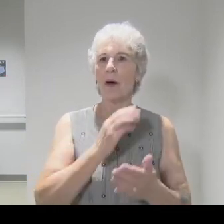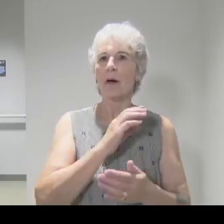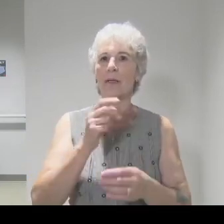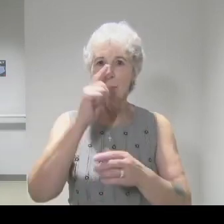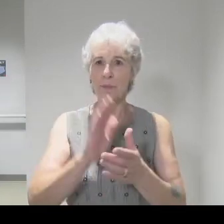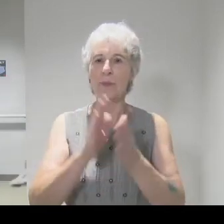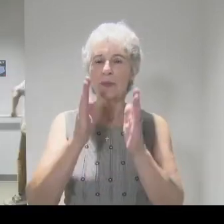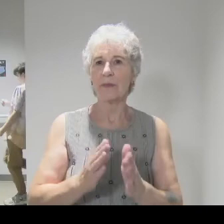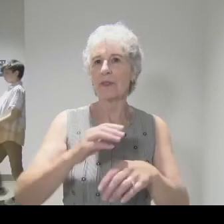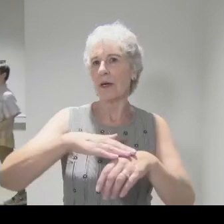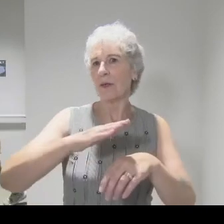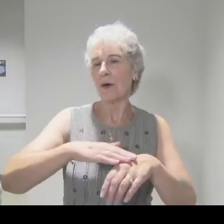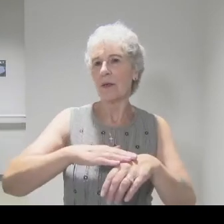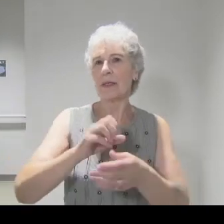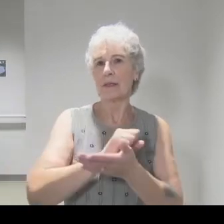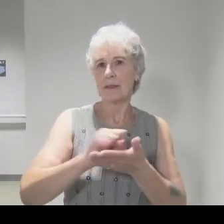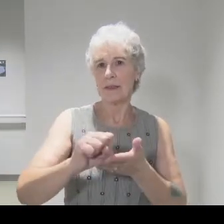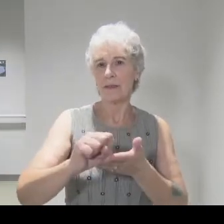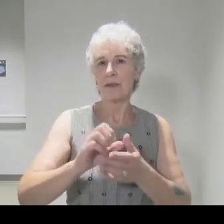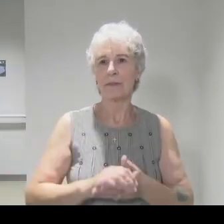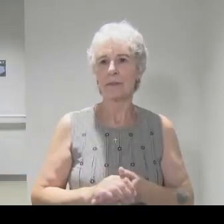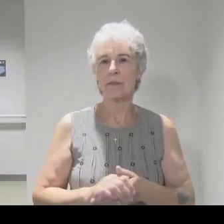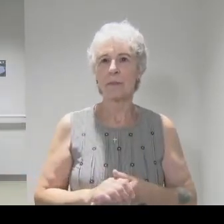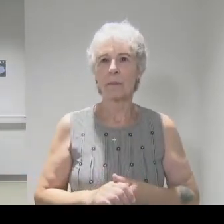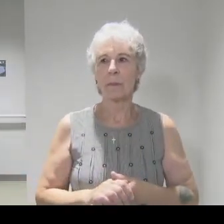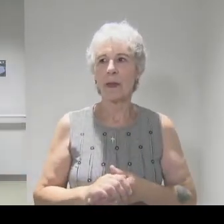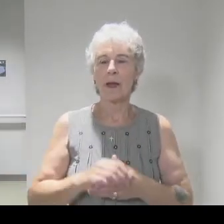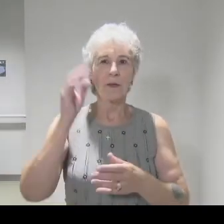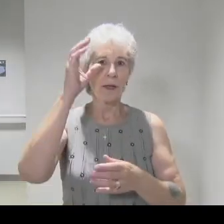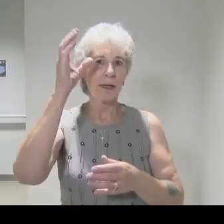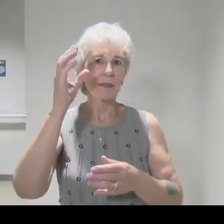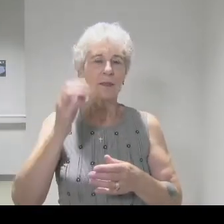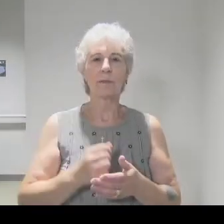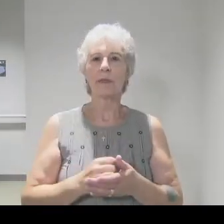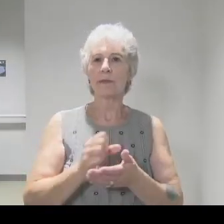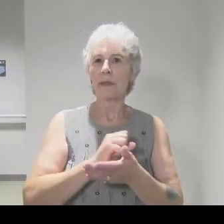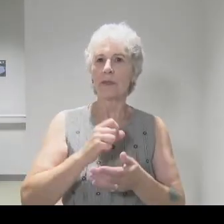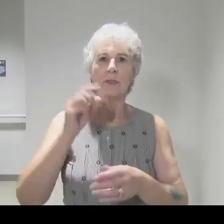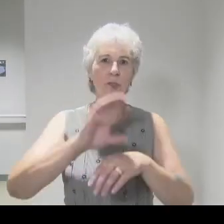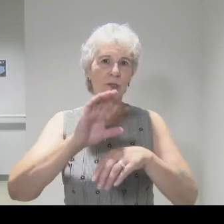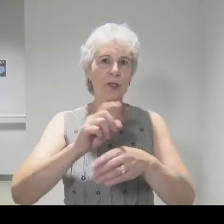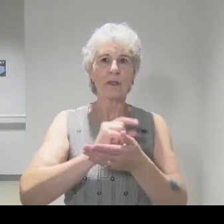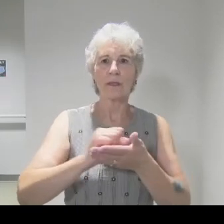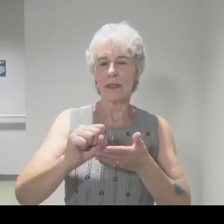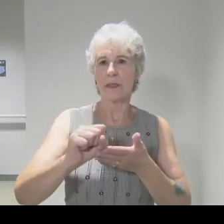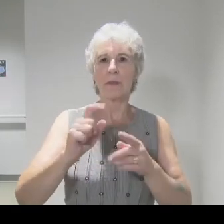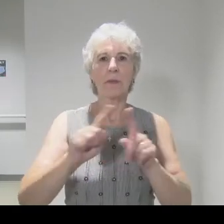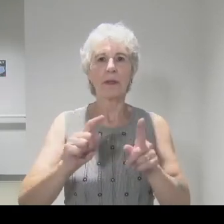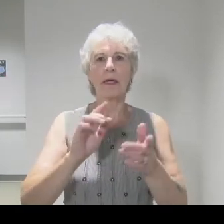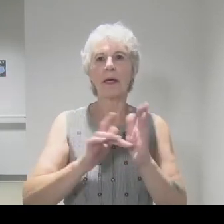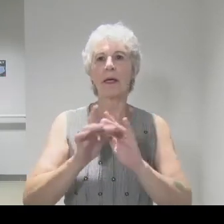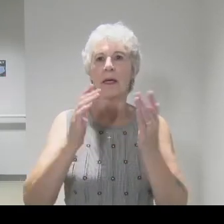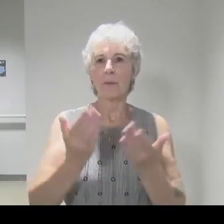This whole concept of church sainthood is a later development. It's not biblical. But a biblical saint is one